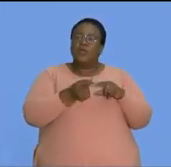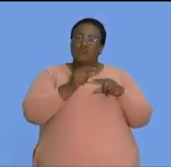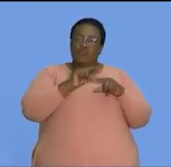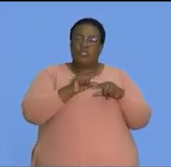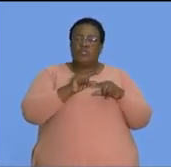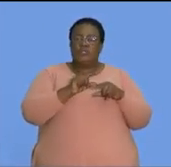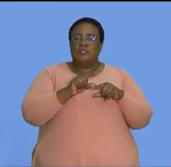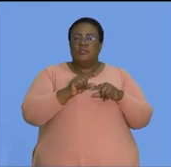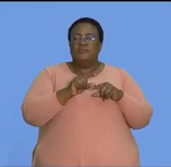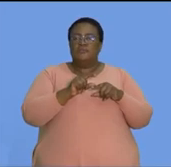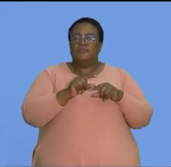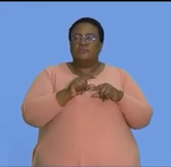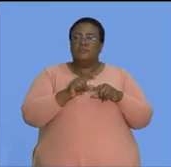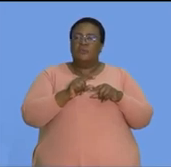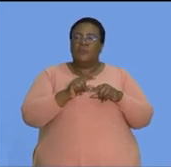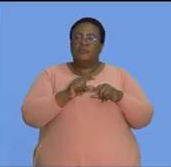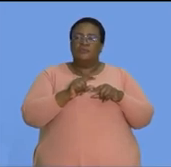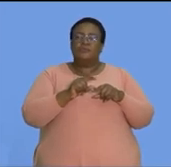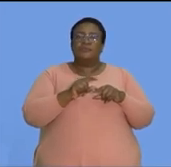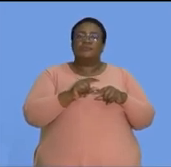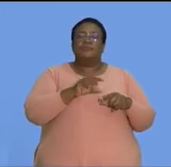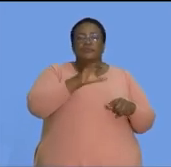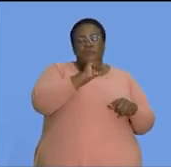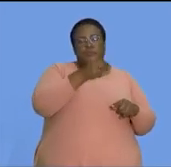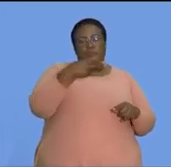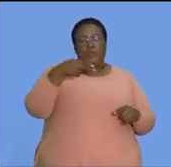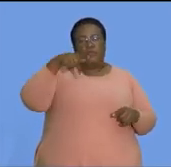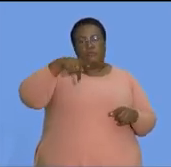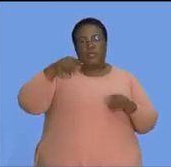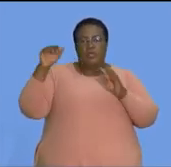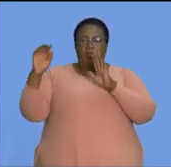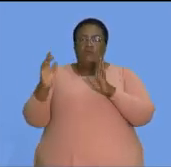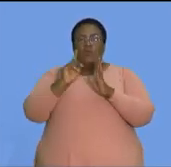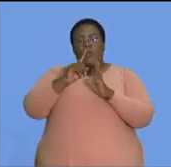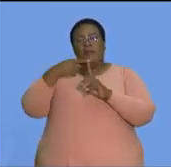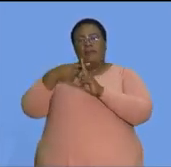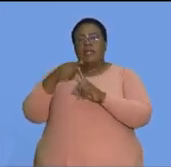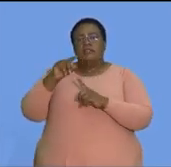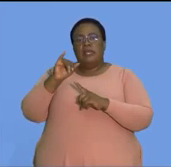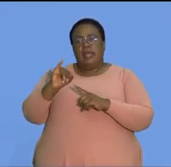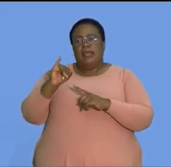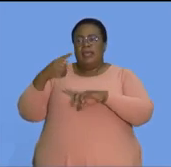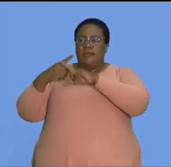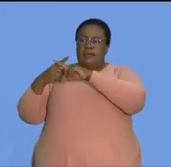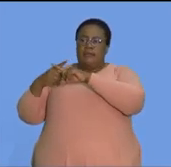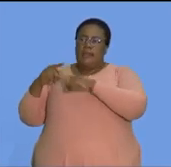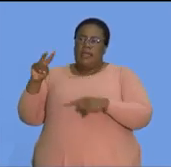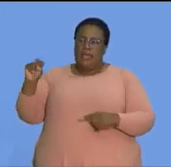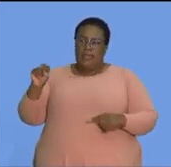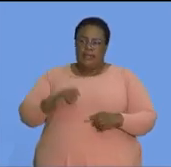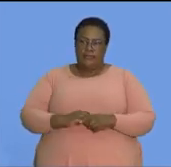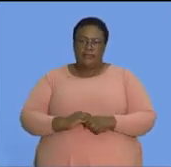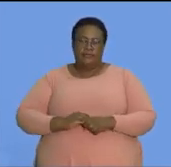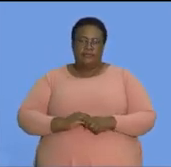formula is going to be A is equals to P into 1 plus I multiplied